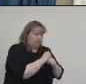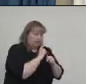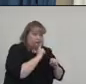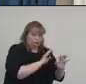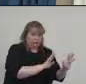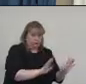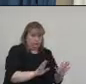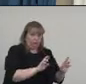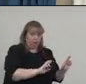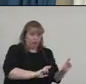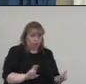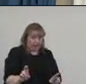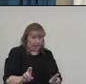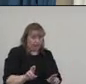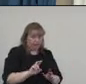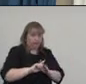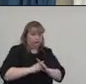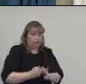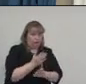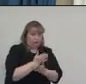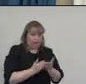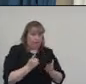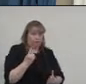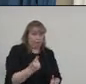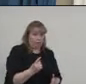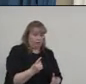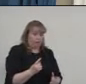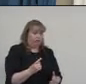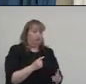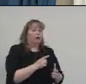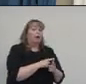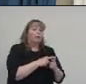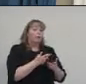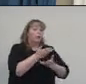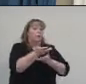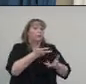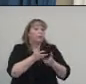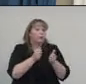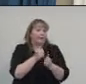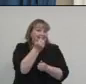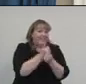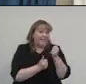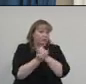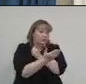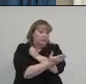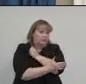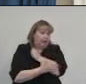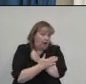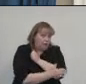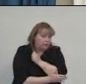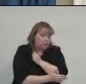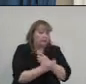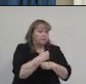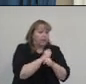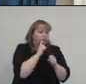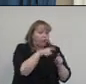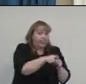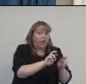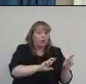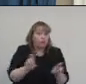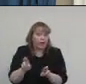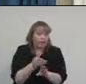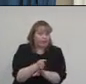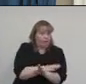the contact tracing. For people that don't understand, if you get somebody with a positive, you have to contact, you ask them who their immediate contacts that